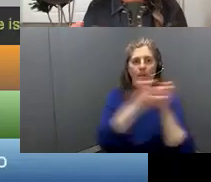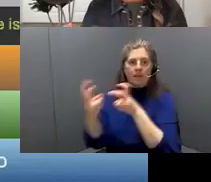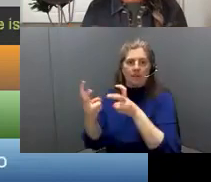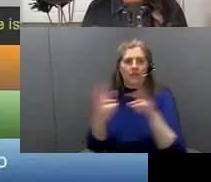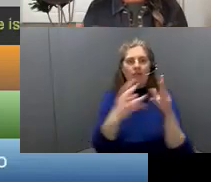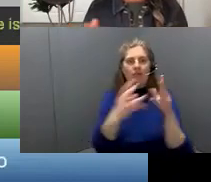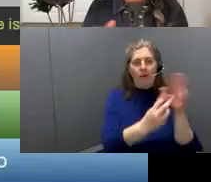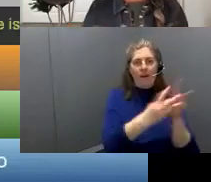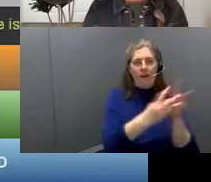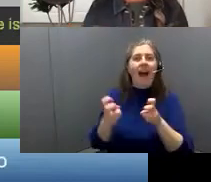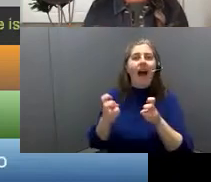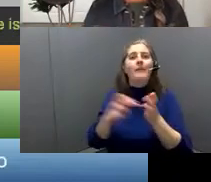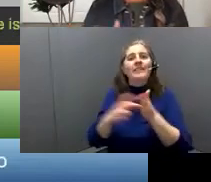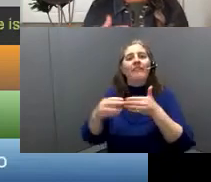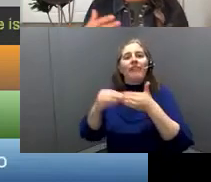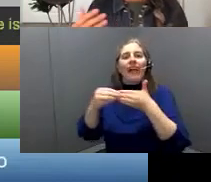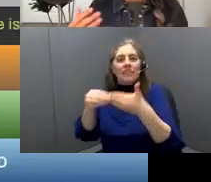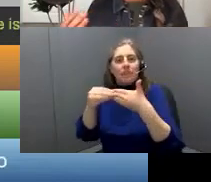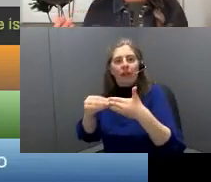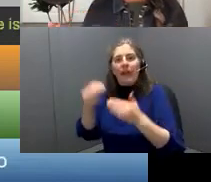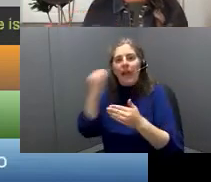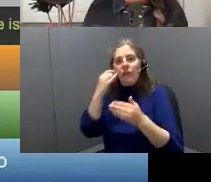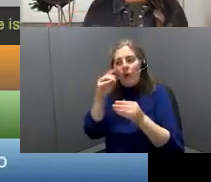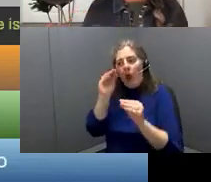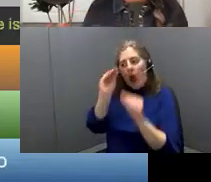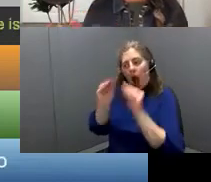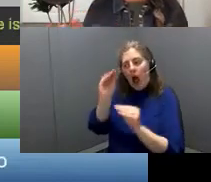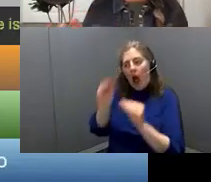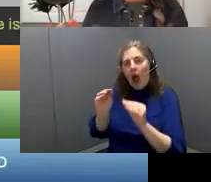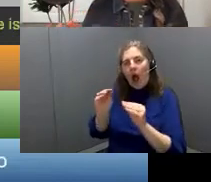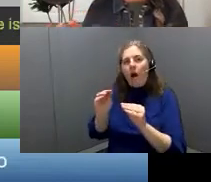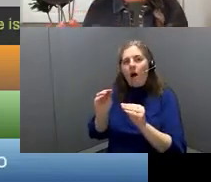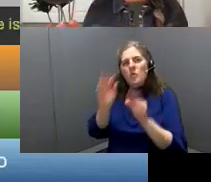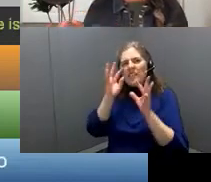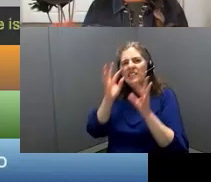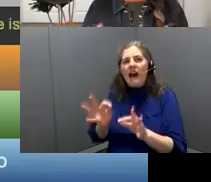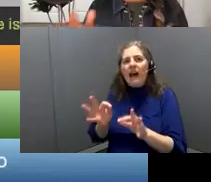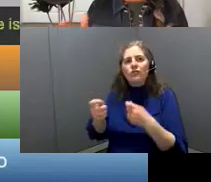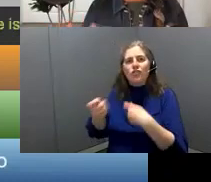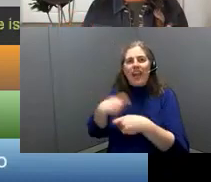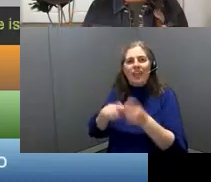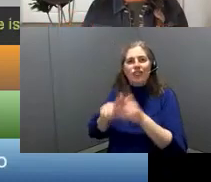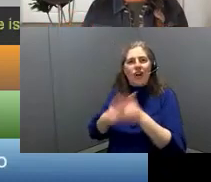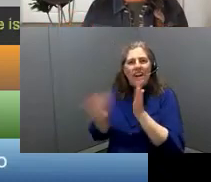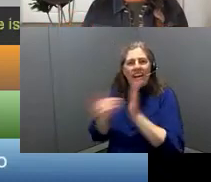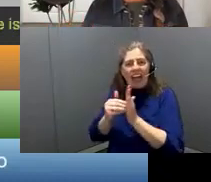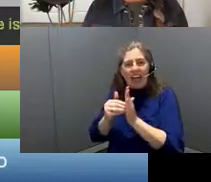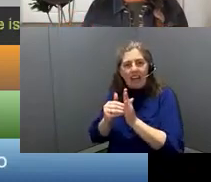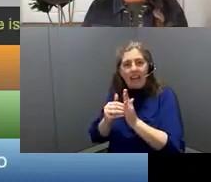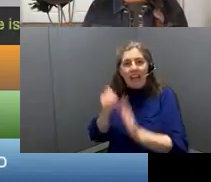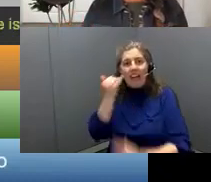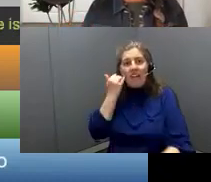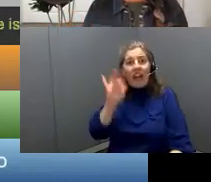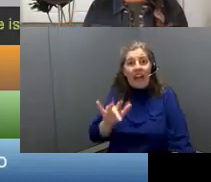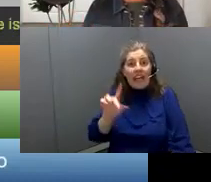it allows you the flexibility of actually starting again. When I hit delete, which I'm going to do right again to